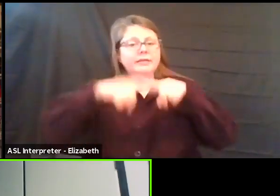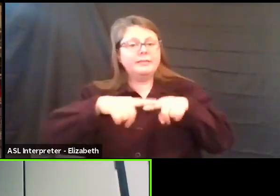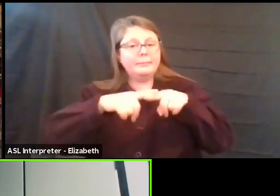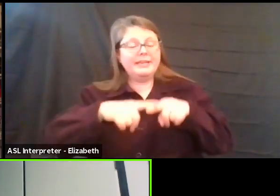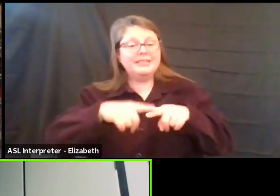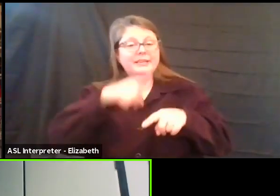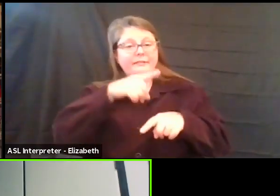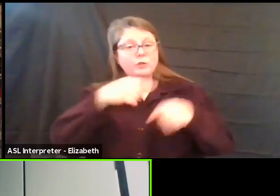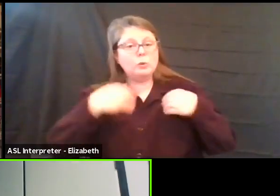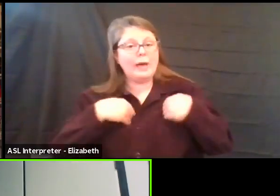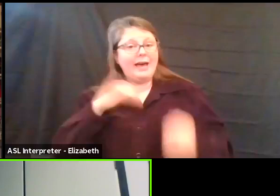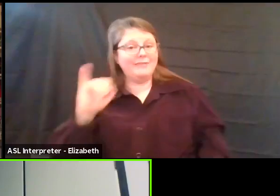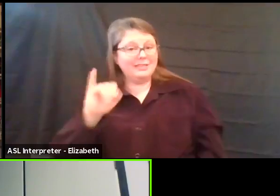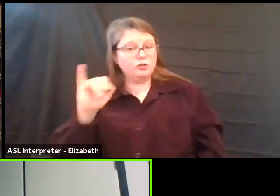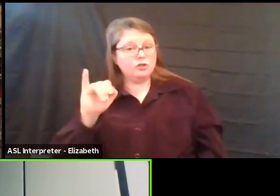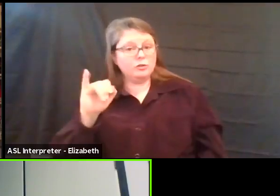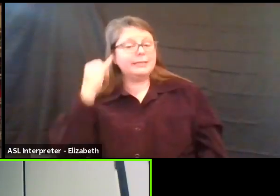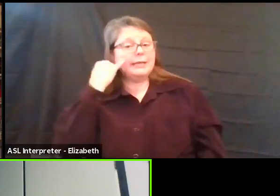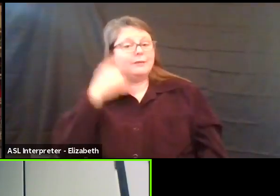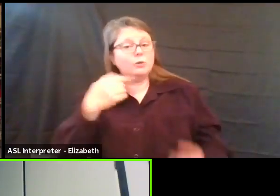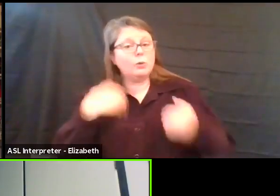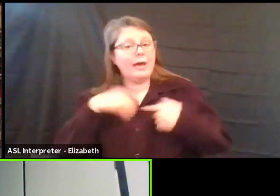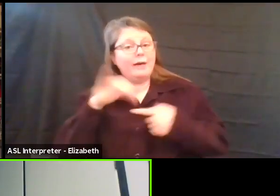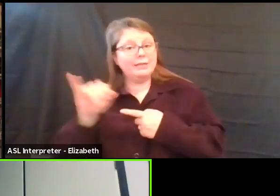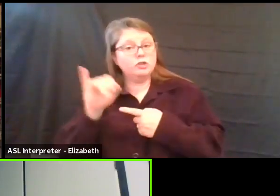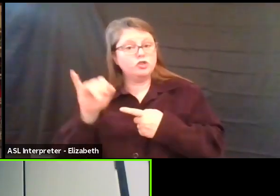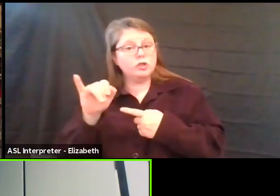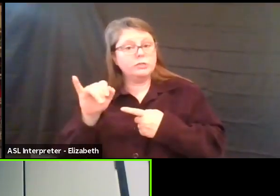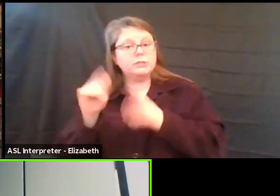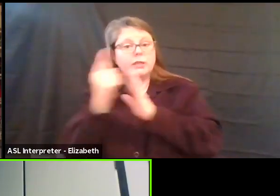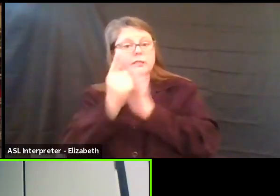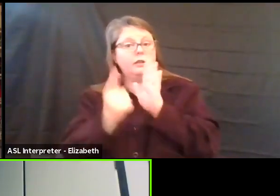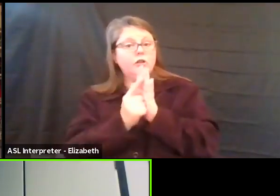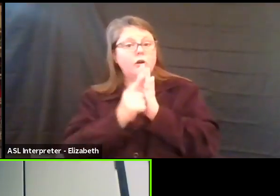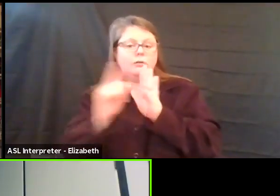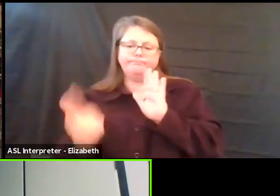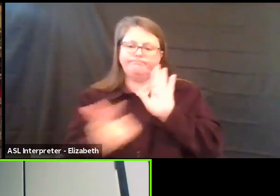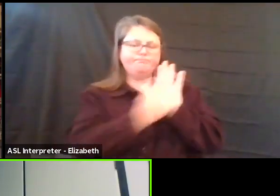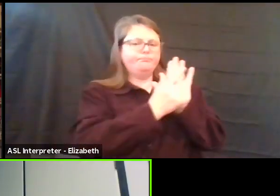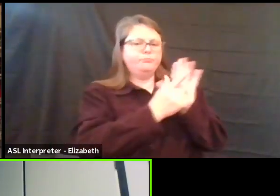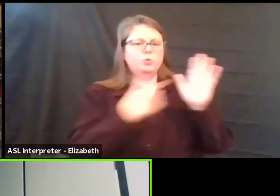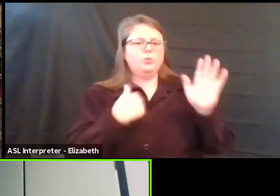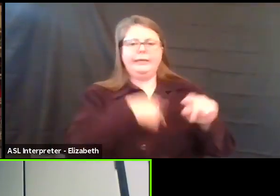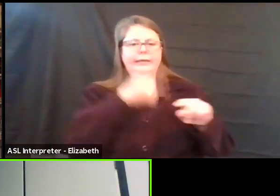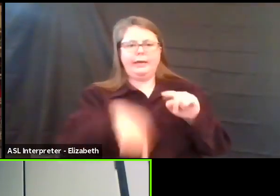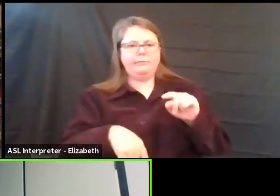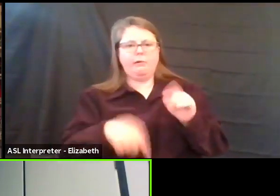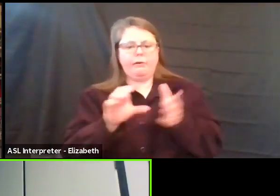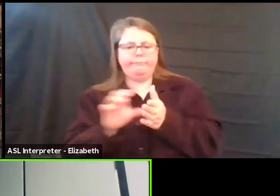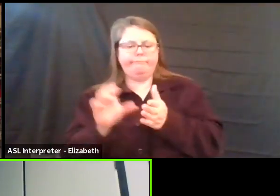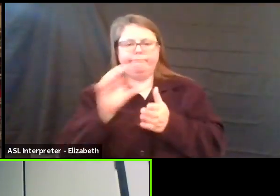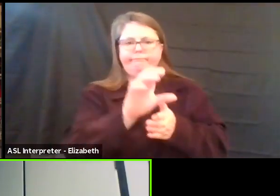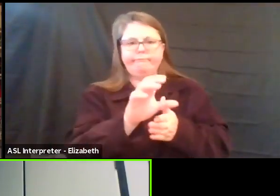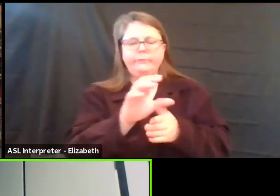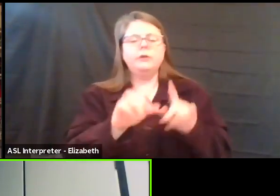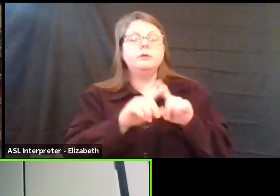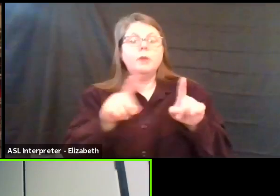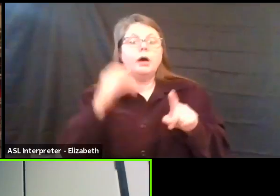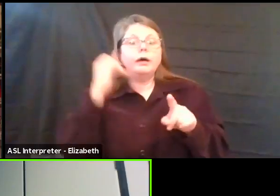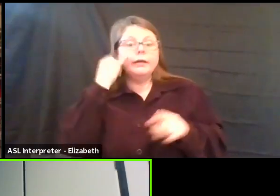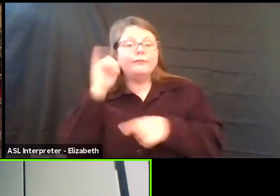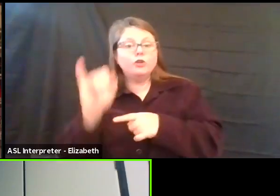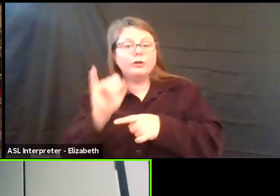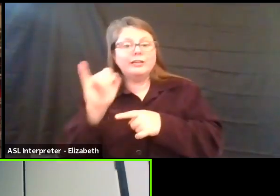have insurance, by law, we cannot duplicate insurance. But if it turns out that you're underinsured or